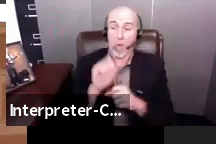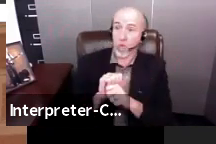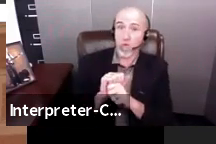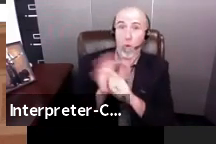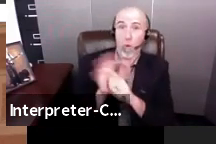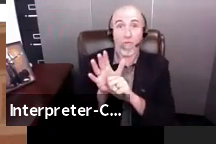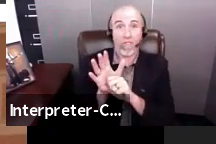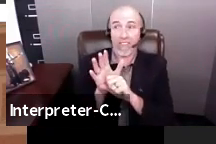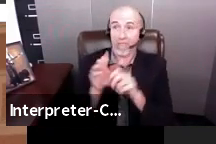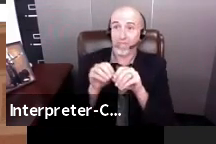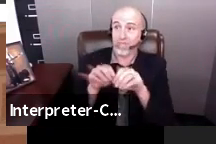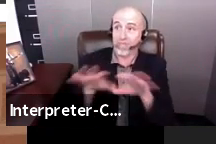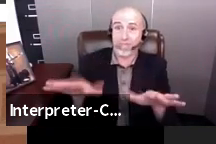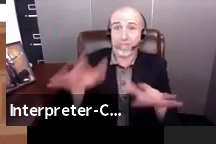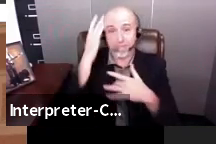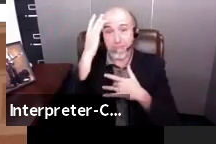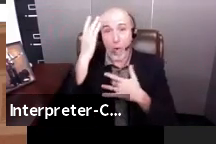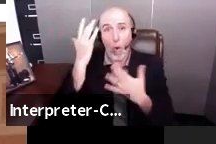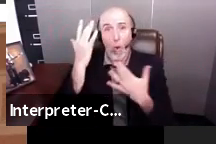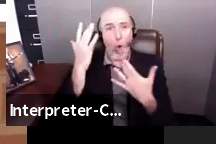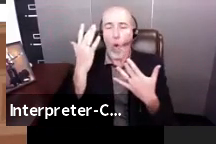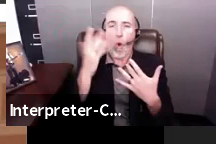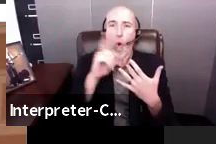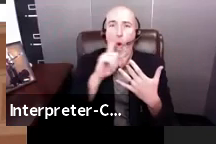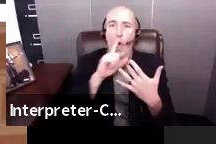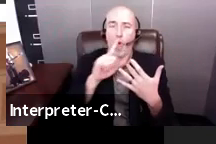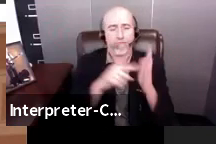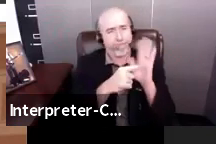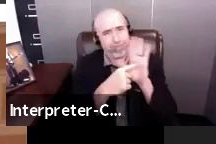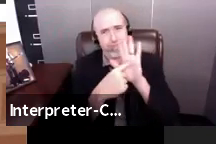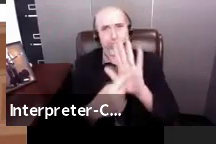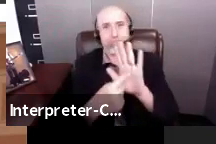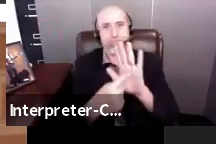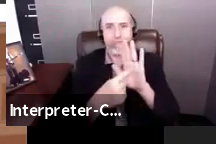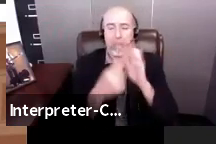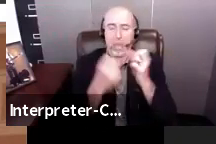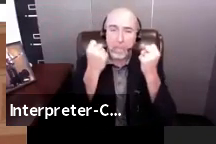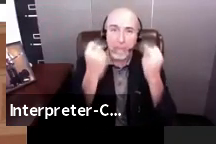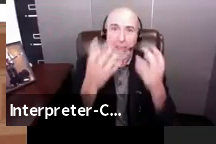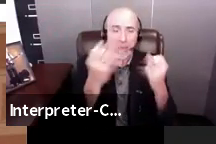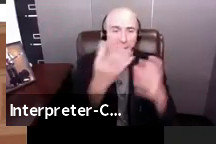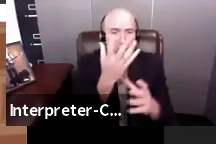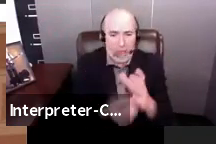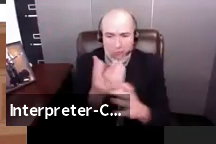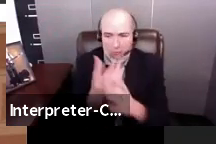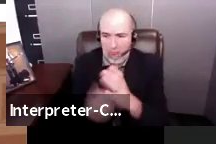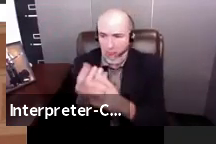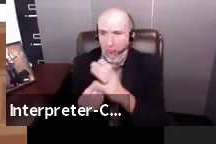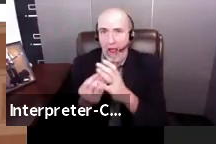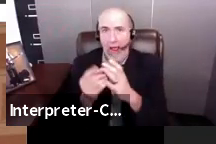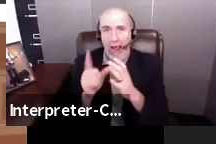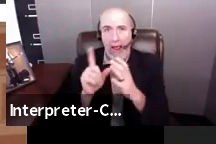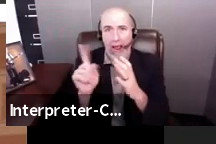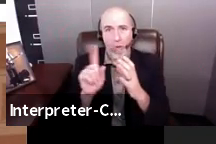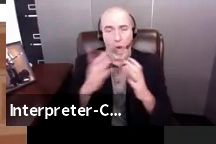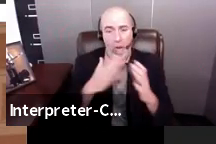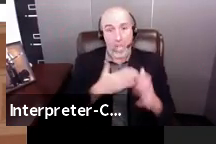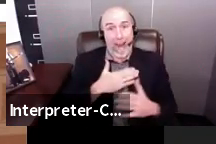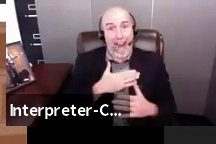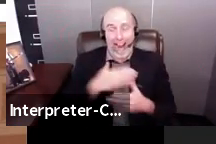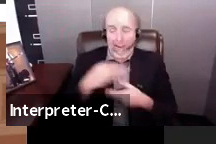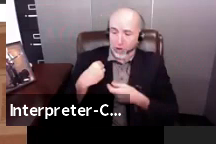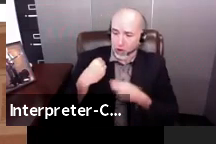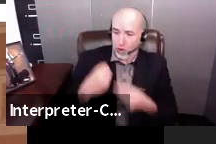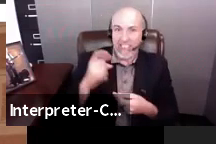COVID-19 pandemic has laid to bear the shortcomings and the areas where my generation needs to pick up